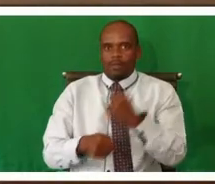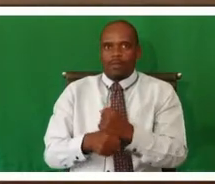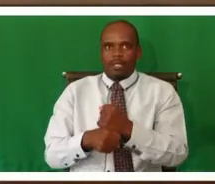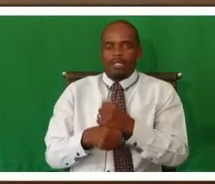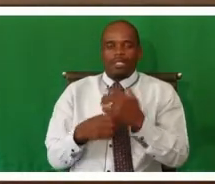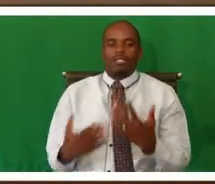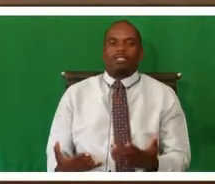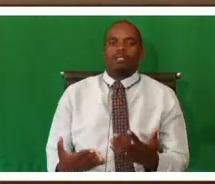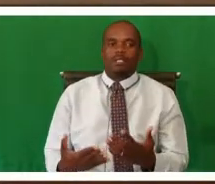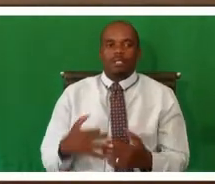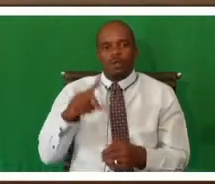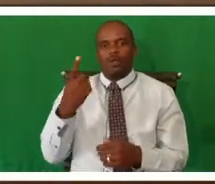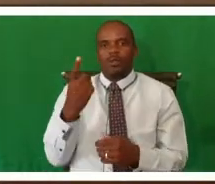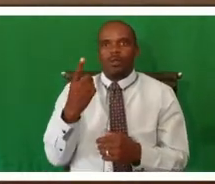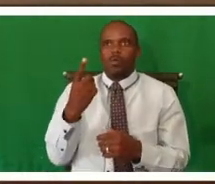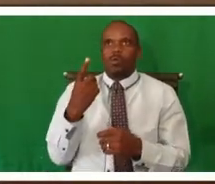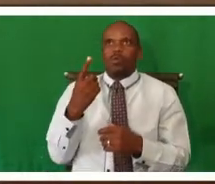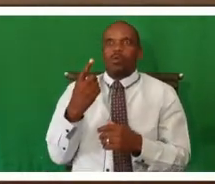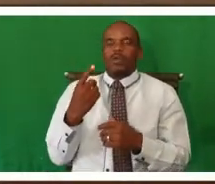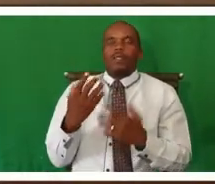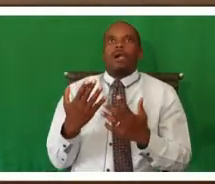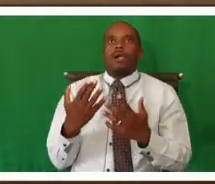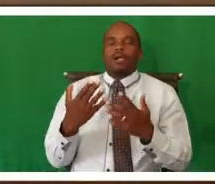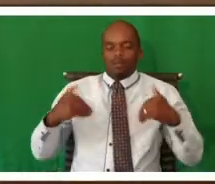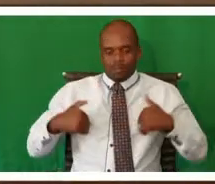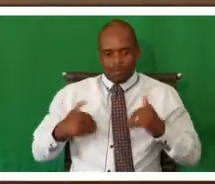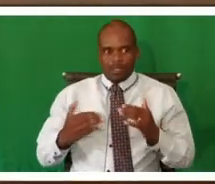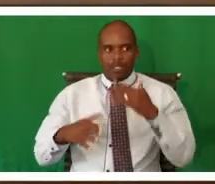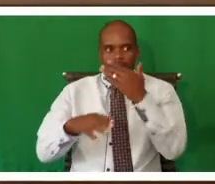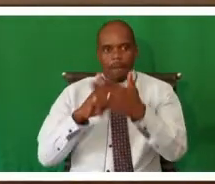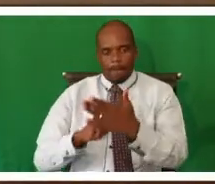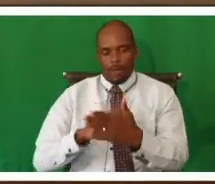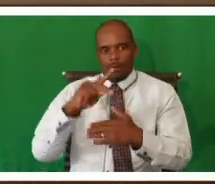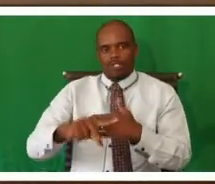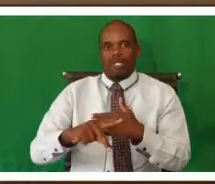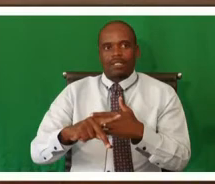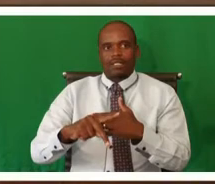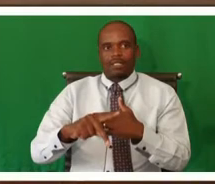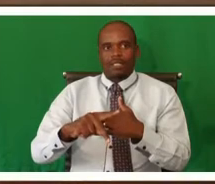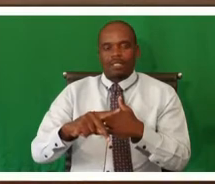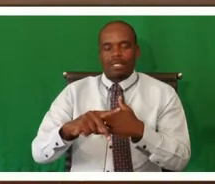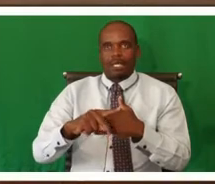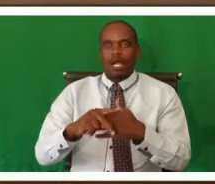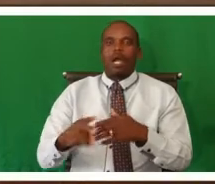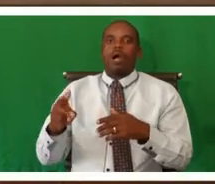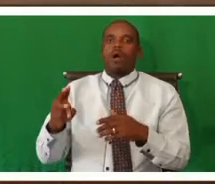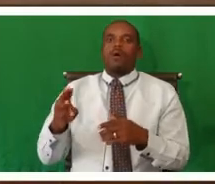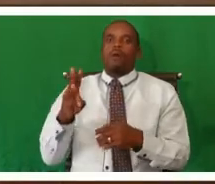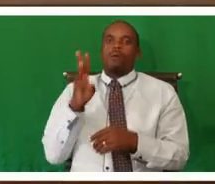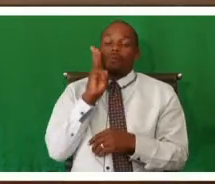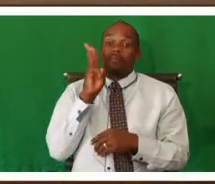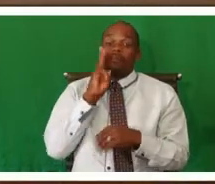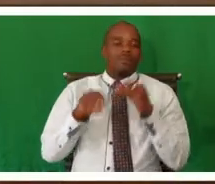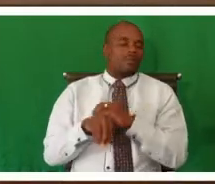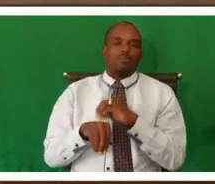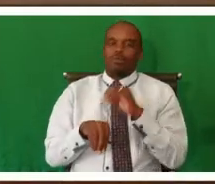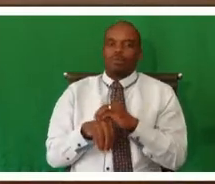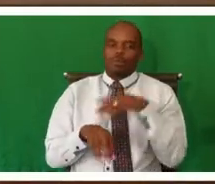of the strategic integrated projects. Mathata a metsi a tla fela Freestata.